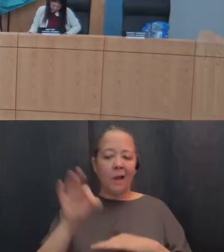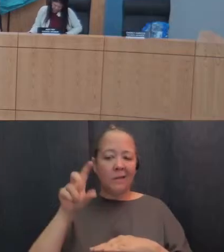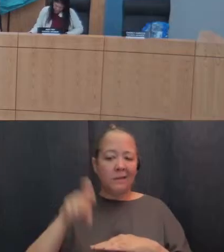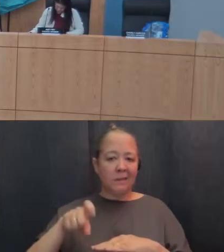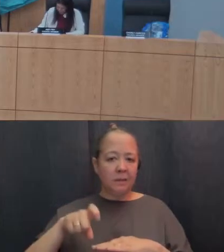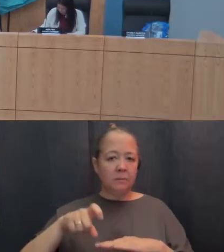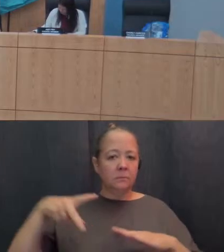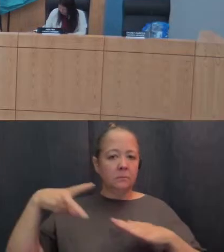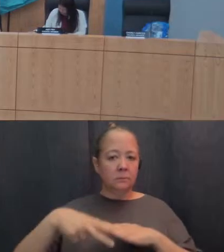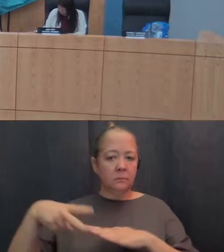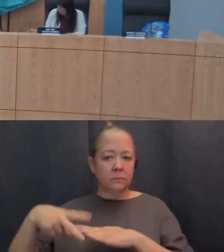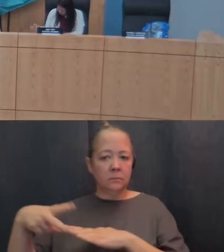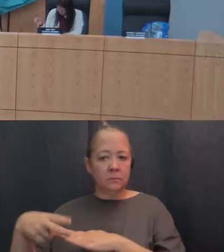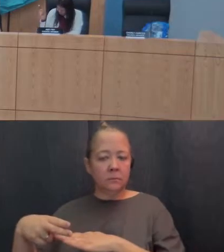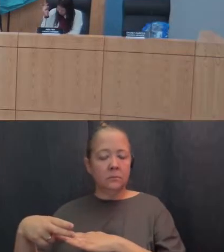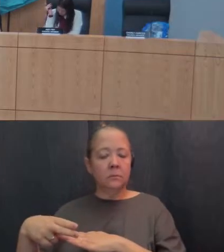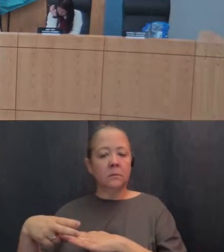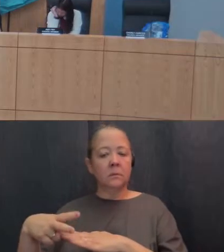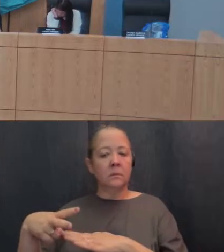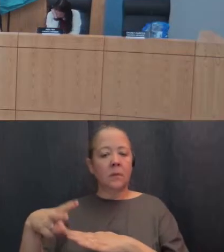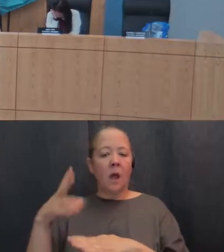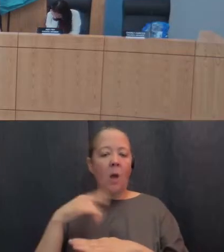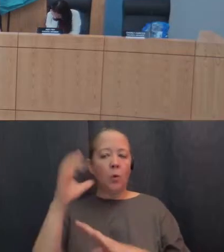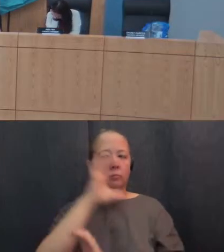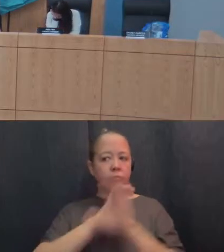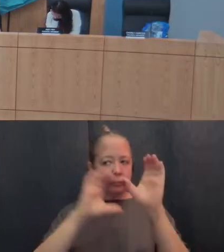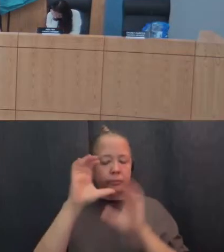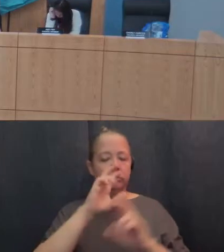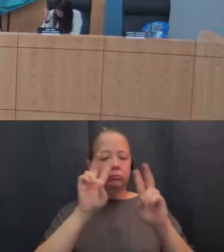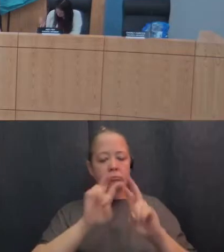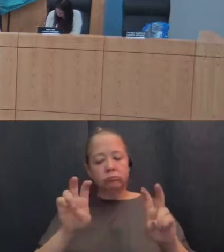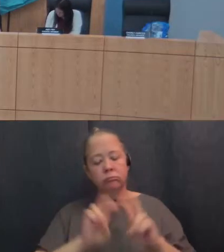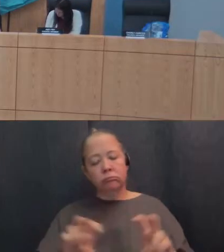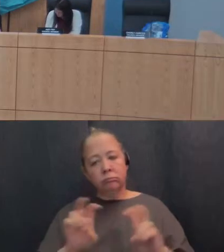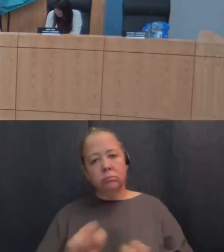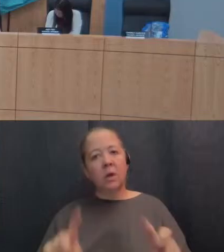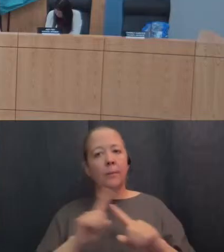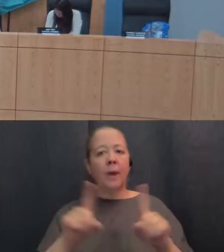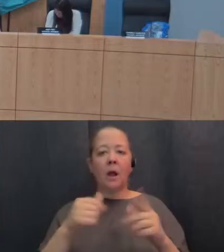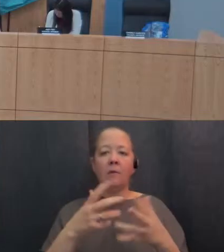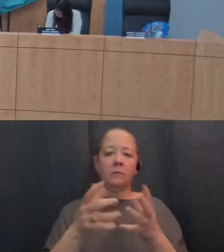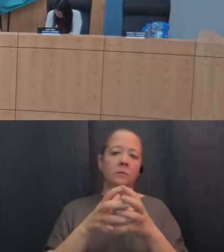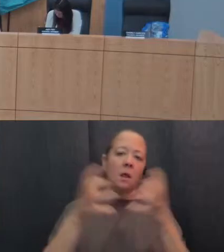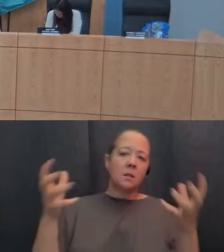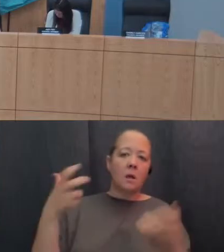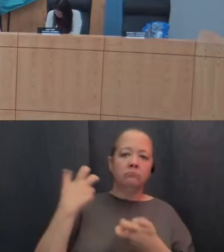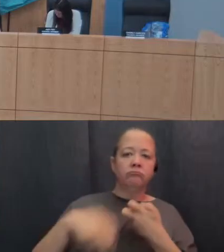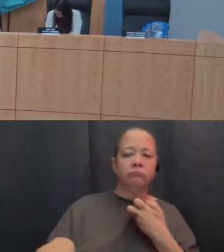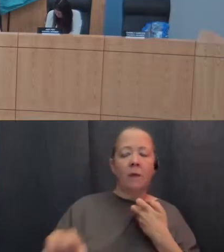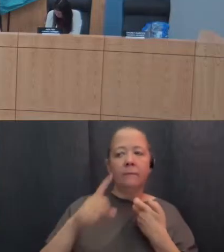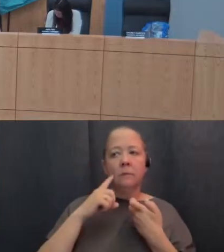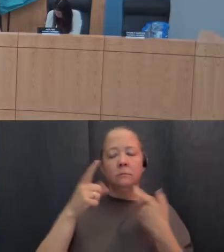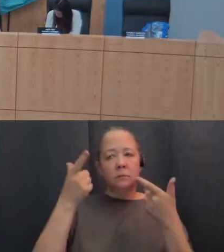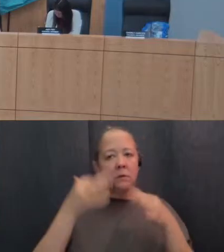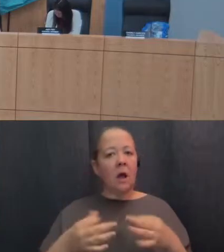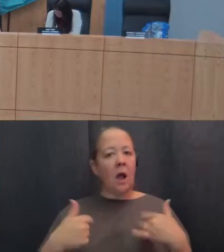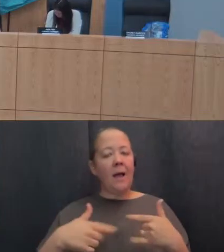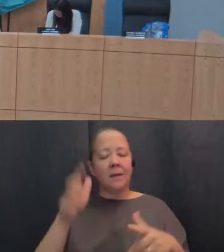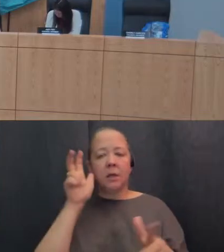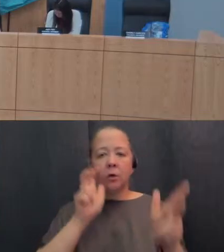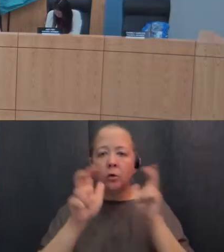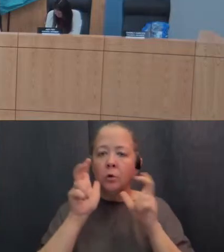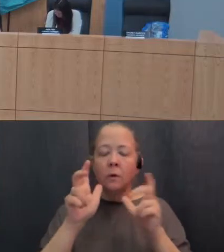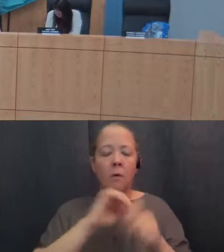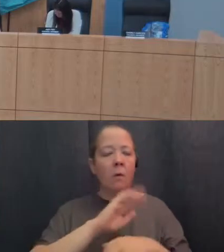that continuously. But a lot of tough decisions will need to be made. I hear every single one of you